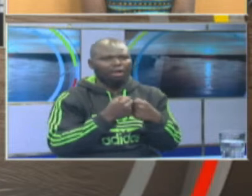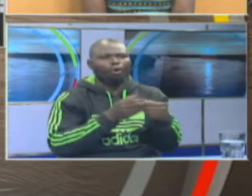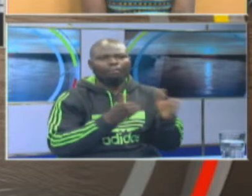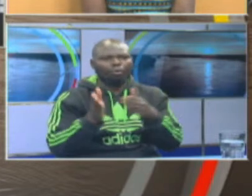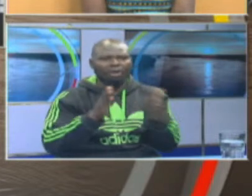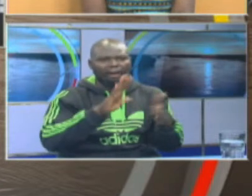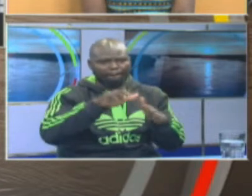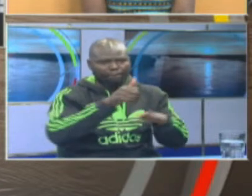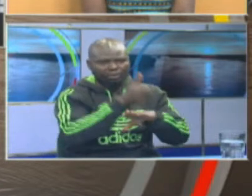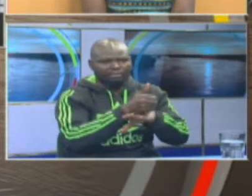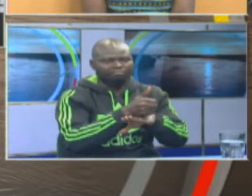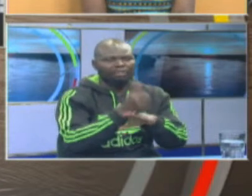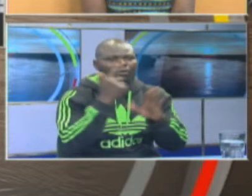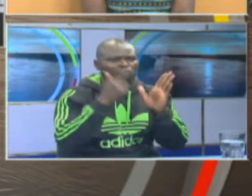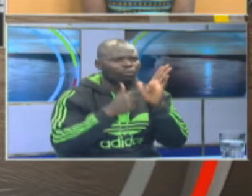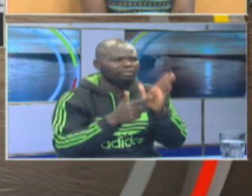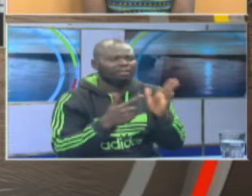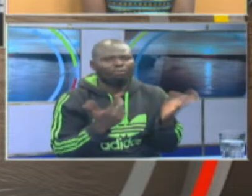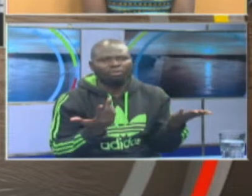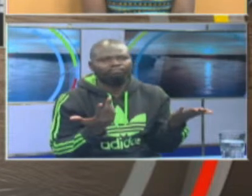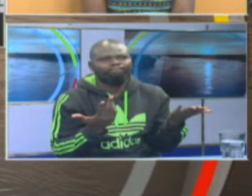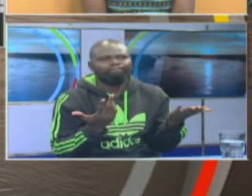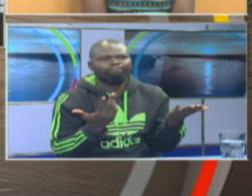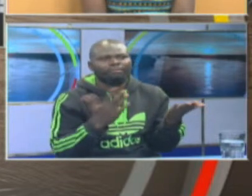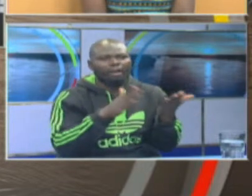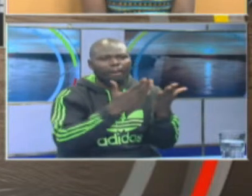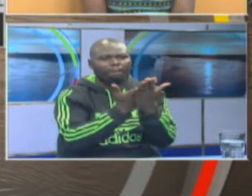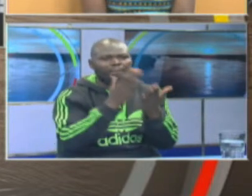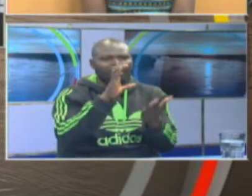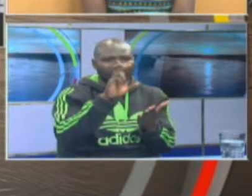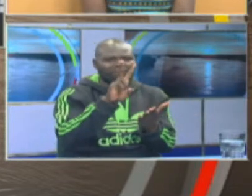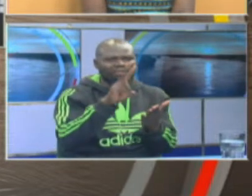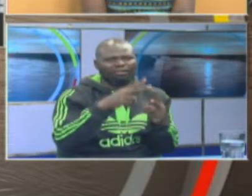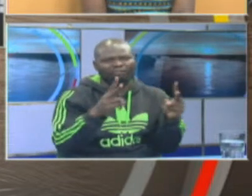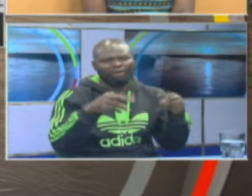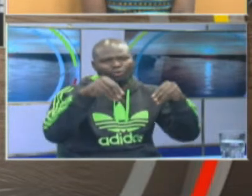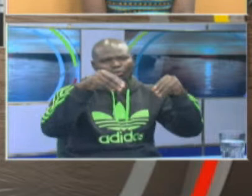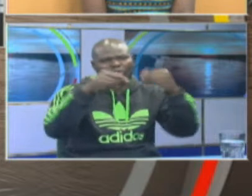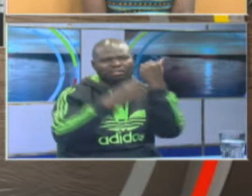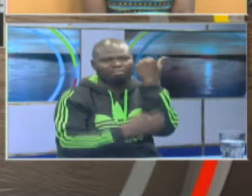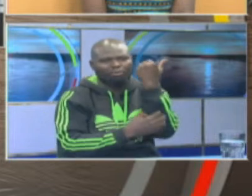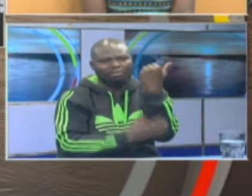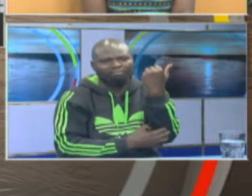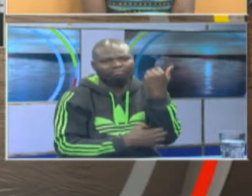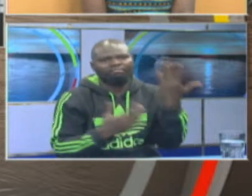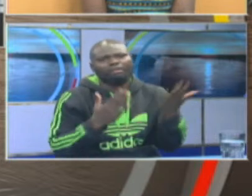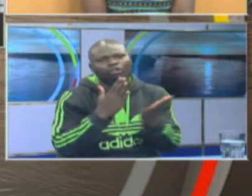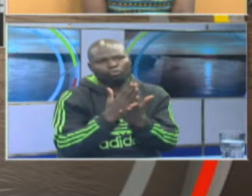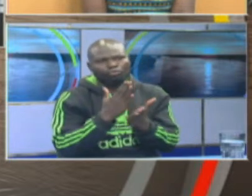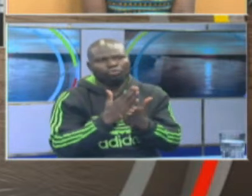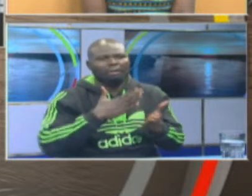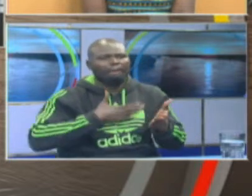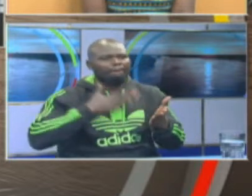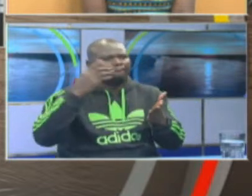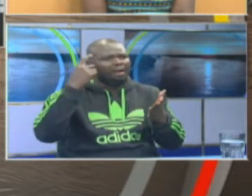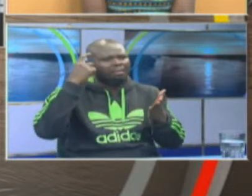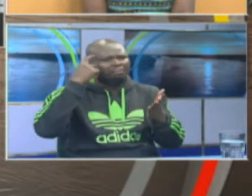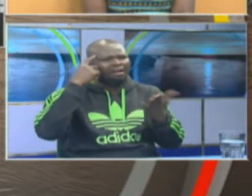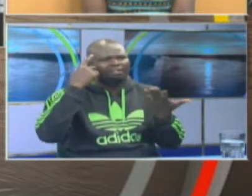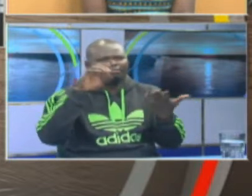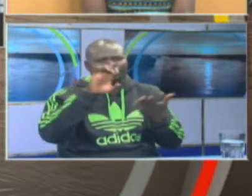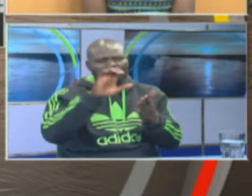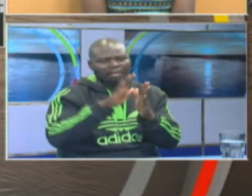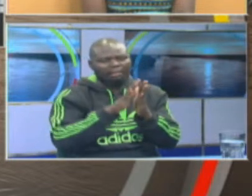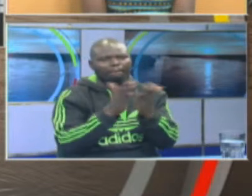Yes, we have some, I've been having some challenges and abuses. For example, if you apply for a job and you have a very